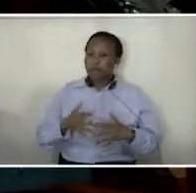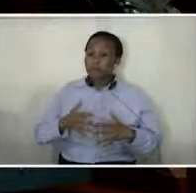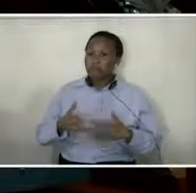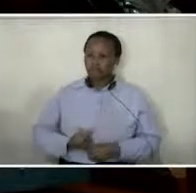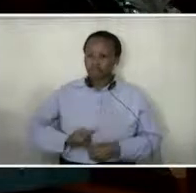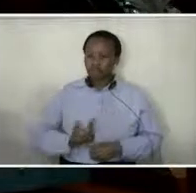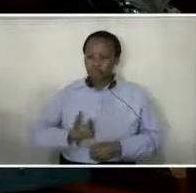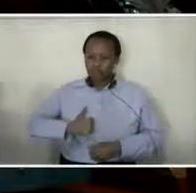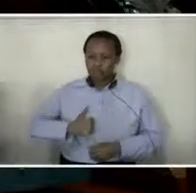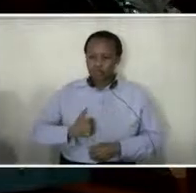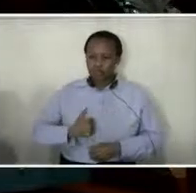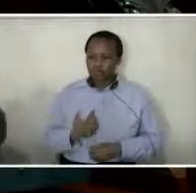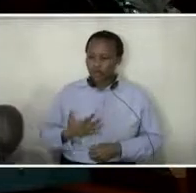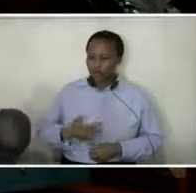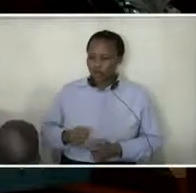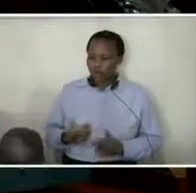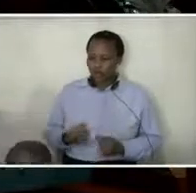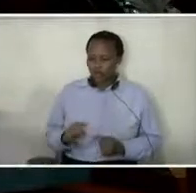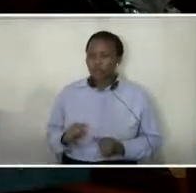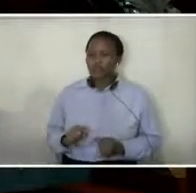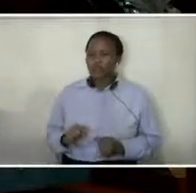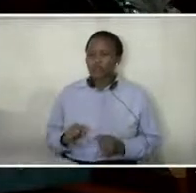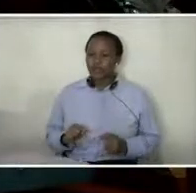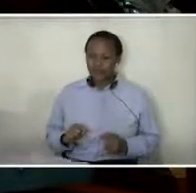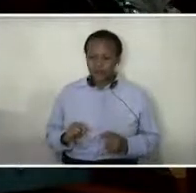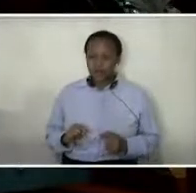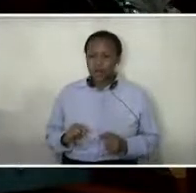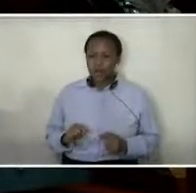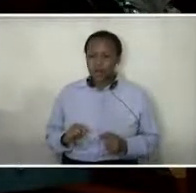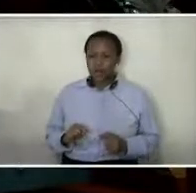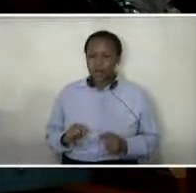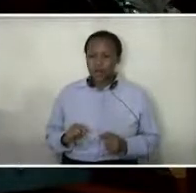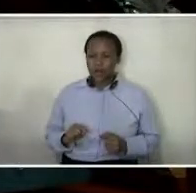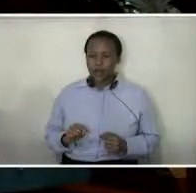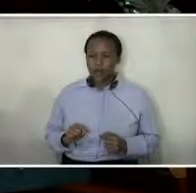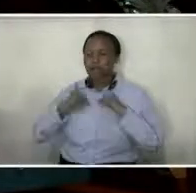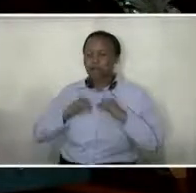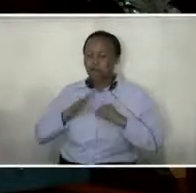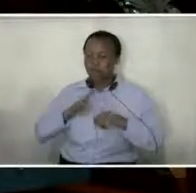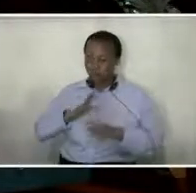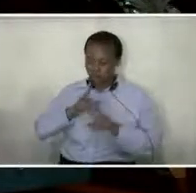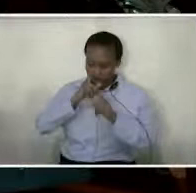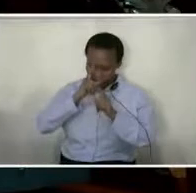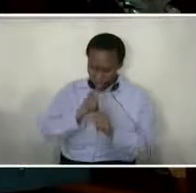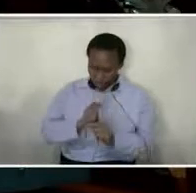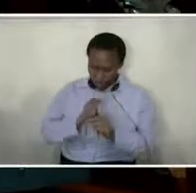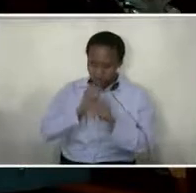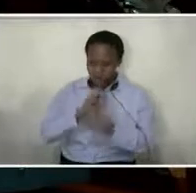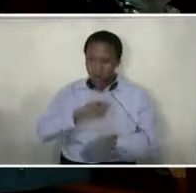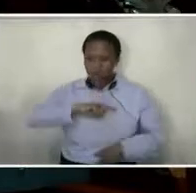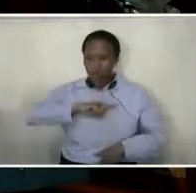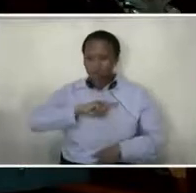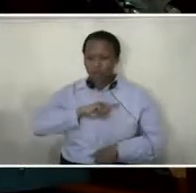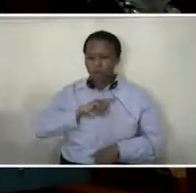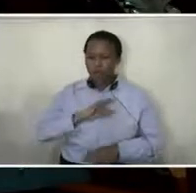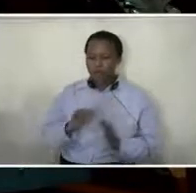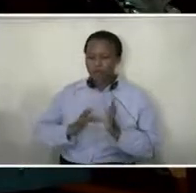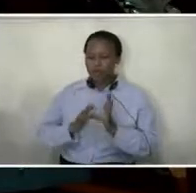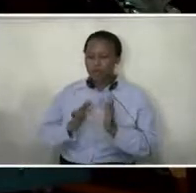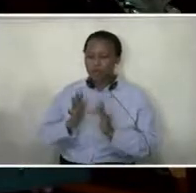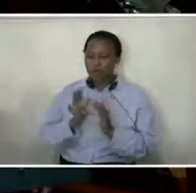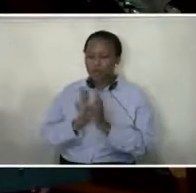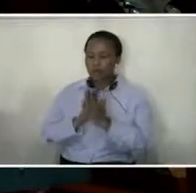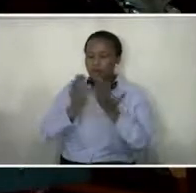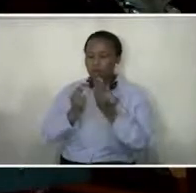IBhayibheli lisitshela ukuthi uJesu bathi belethe wesifazane ukuthi wawonile. Wathi